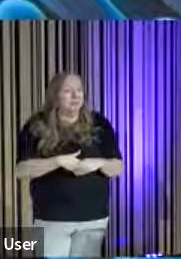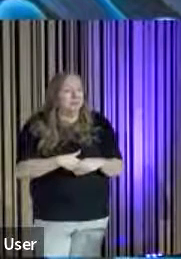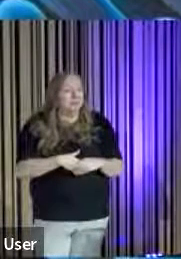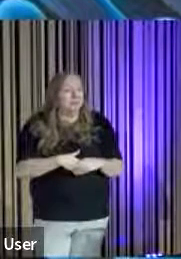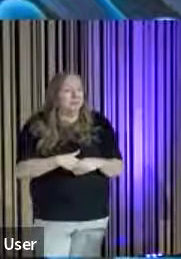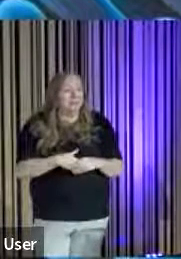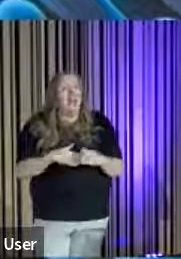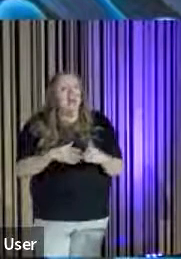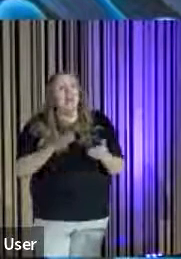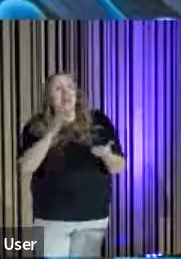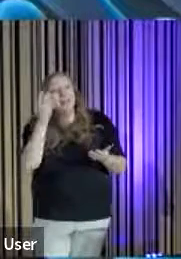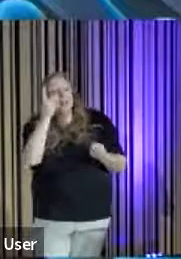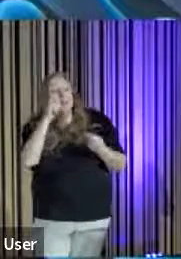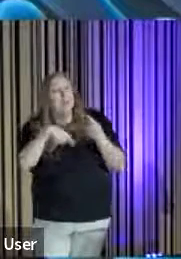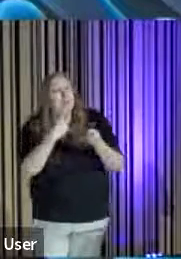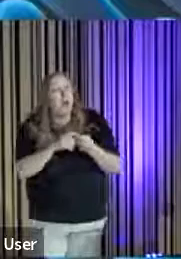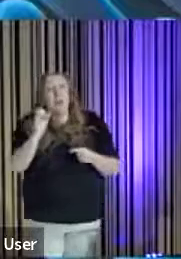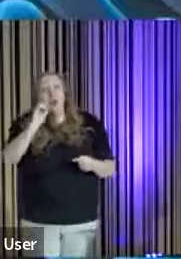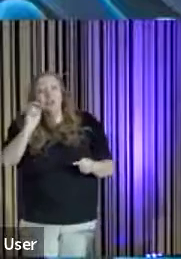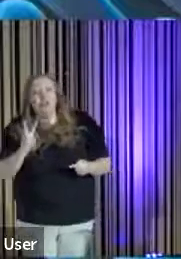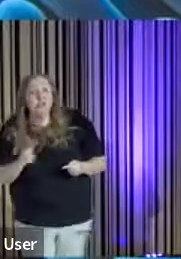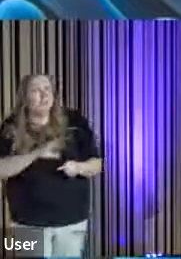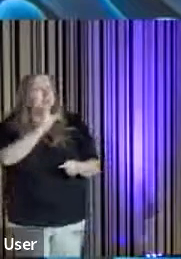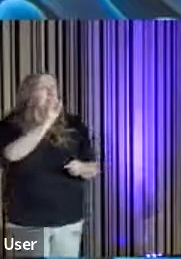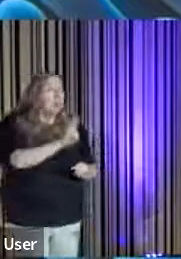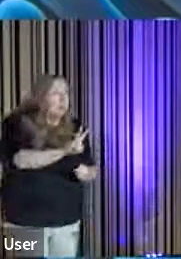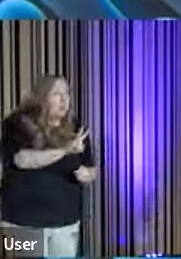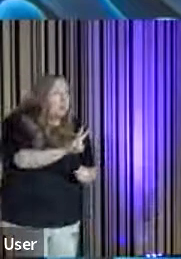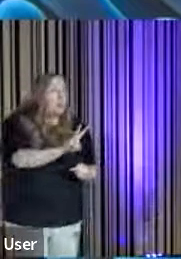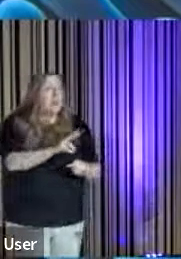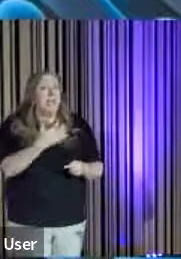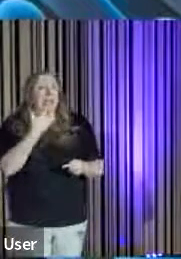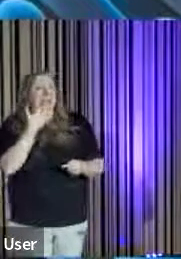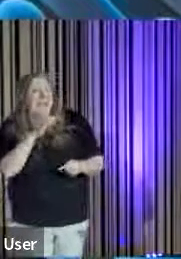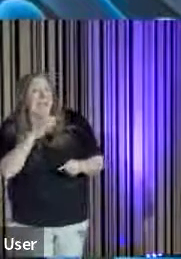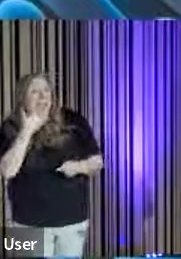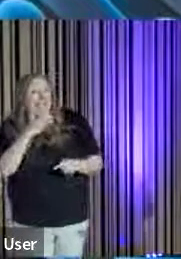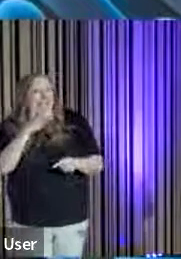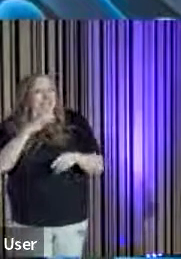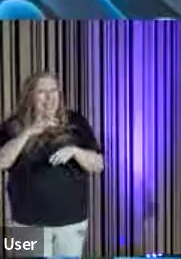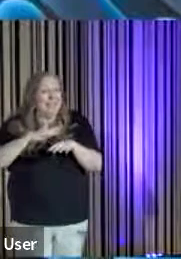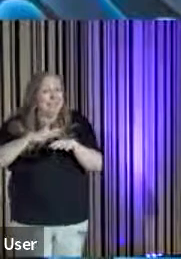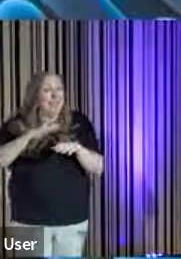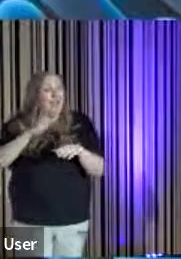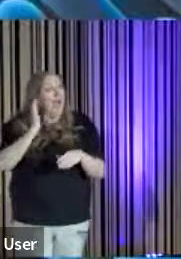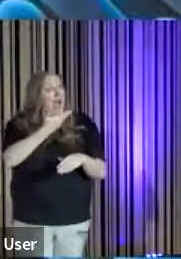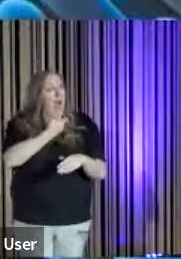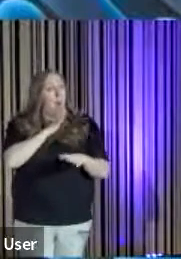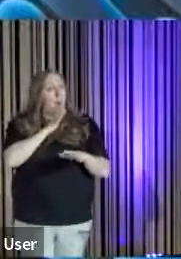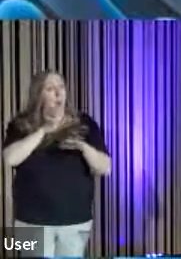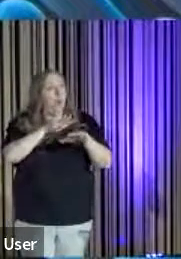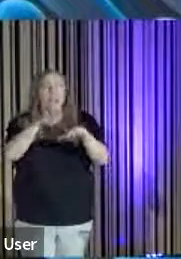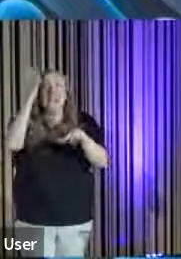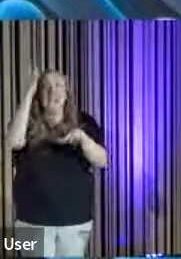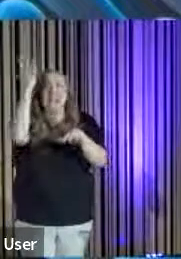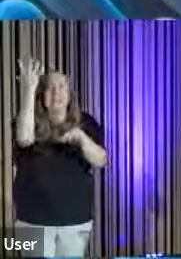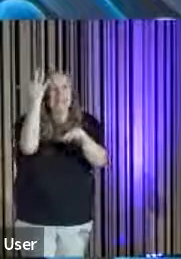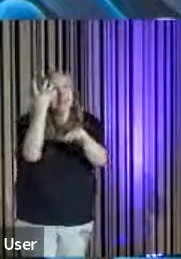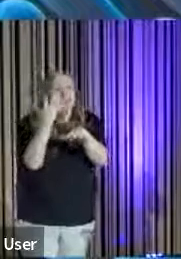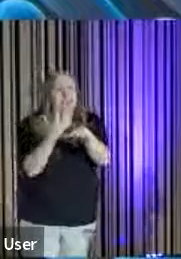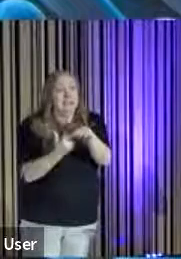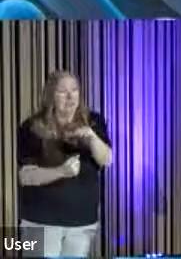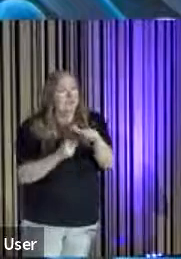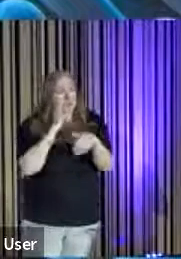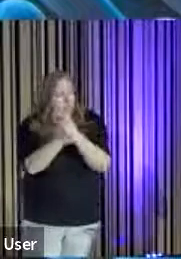production, the carbon dioxide, the heat that the ocean is taking from the atmosphere to the bottom of the ocean is really our life support system